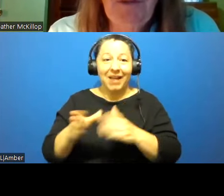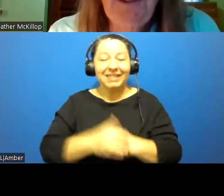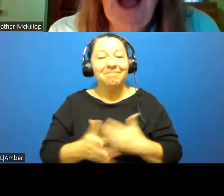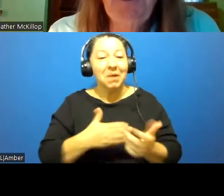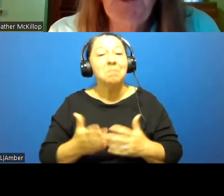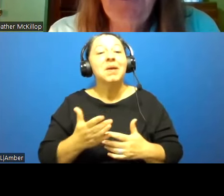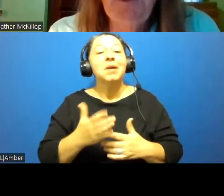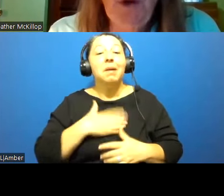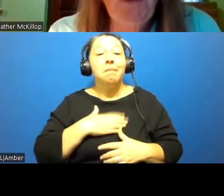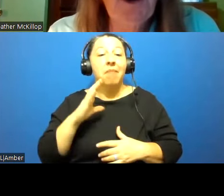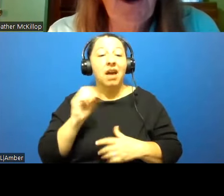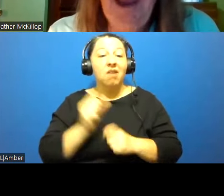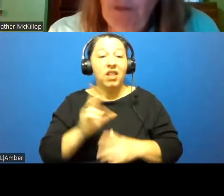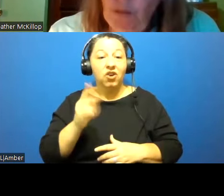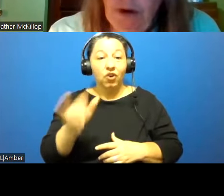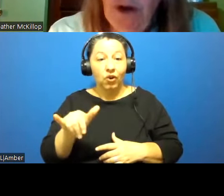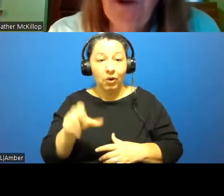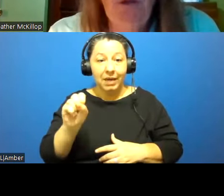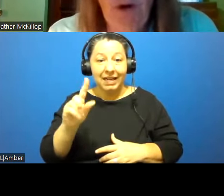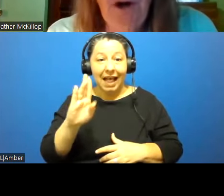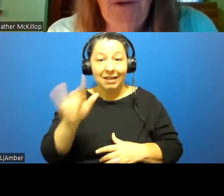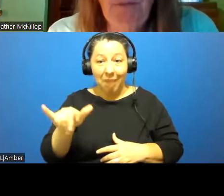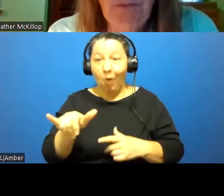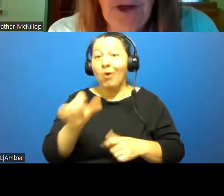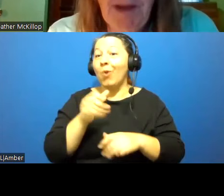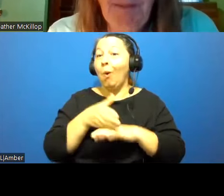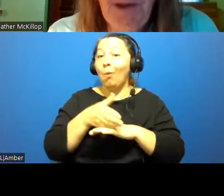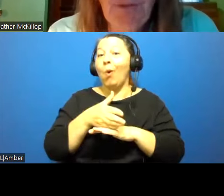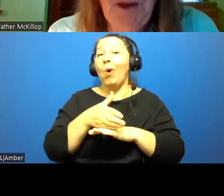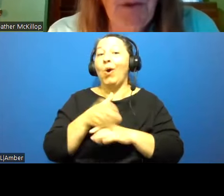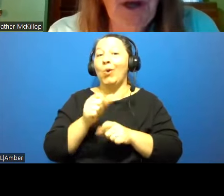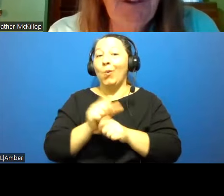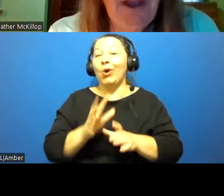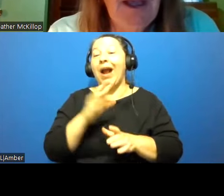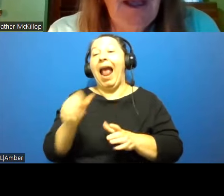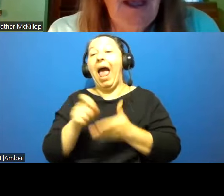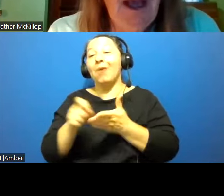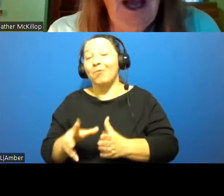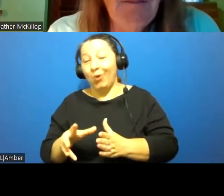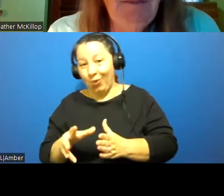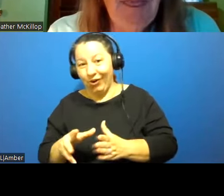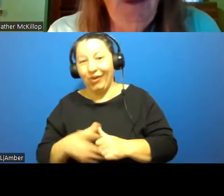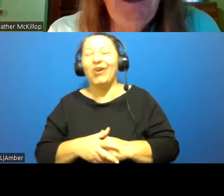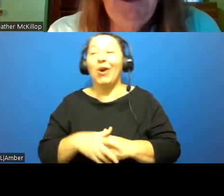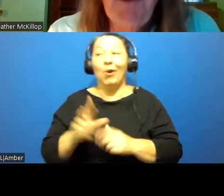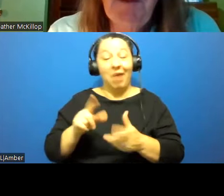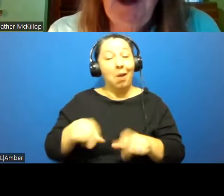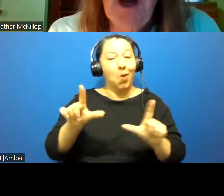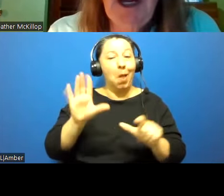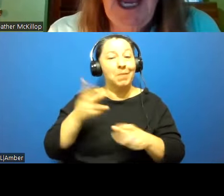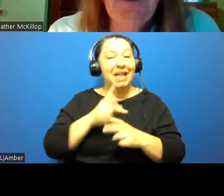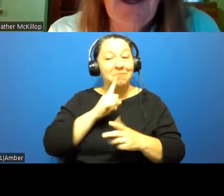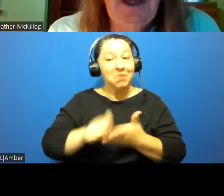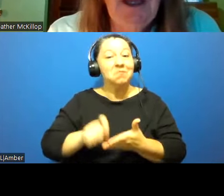colleague Kirby Salisbury, the woodworker and word worker, look him up, he's written books, we did